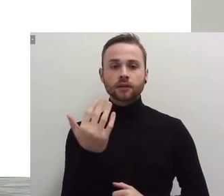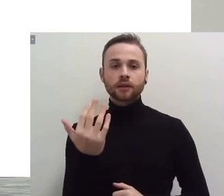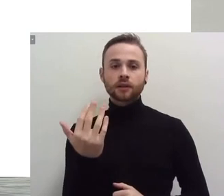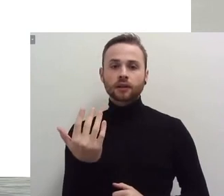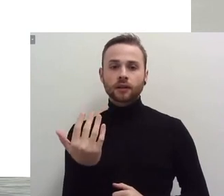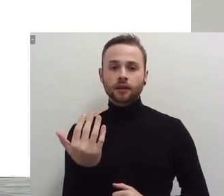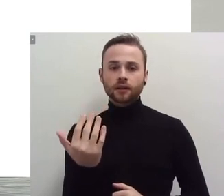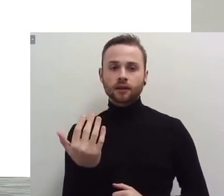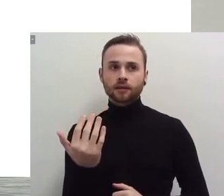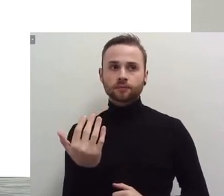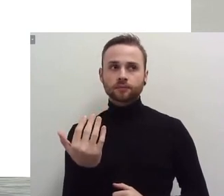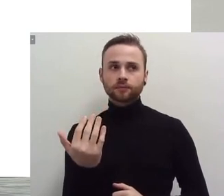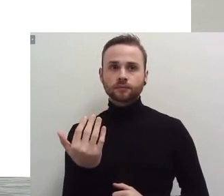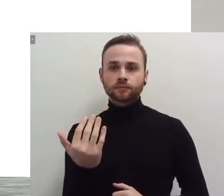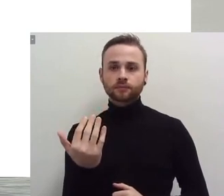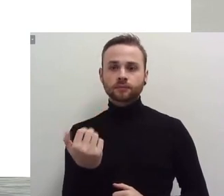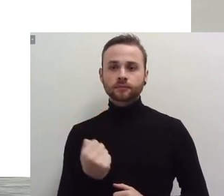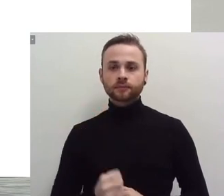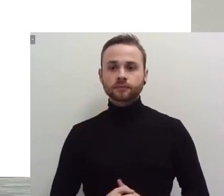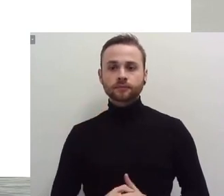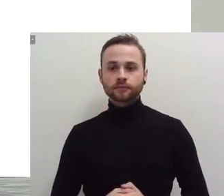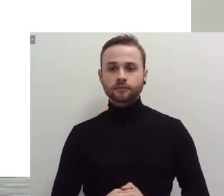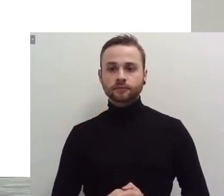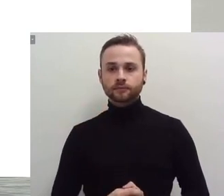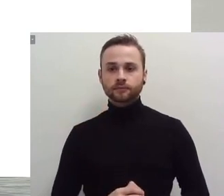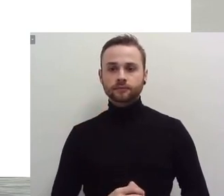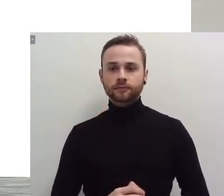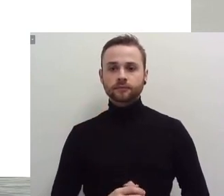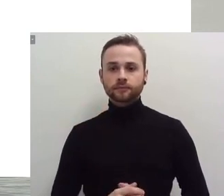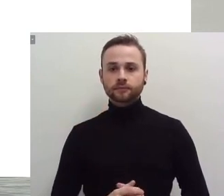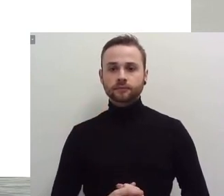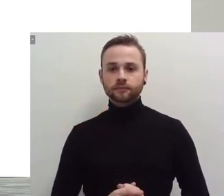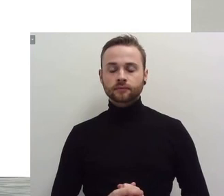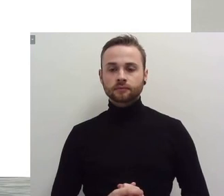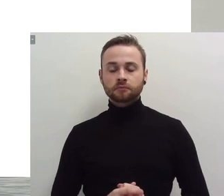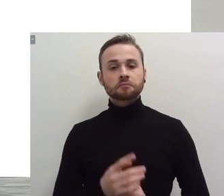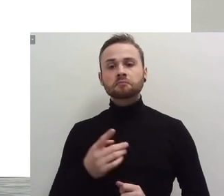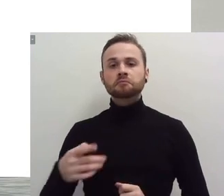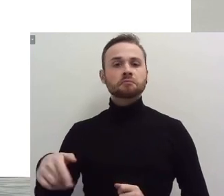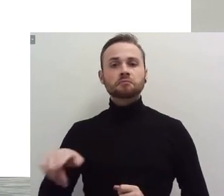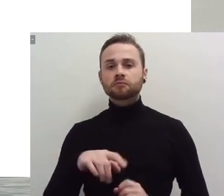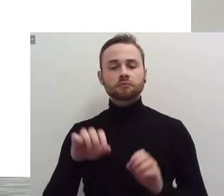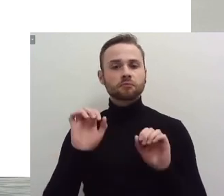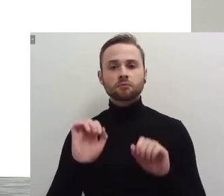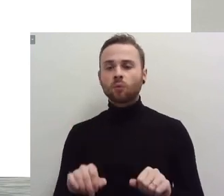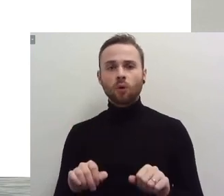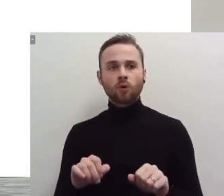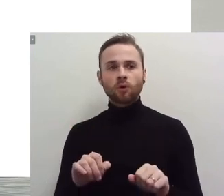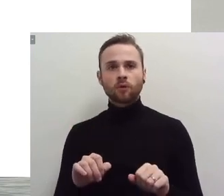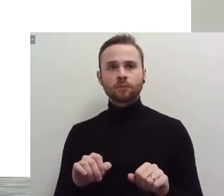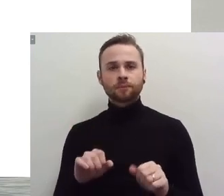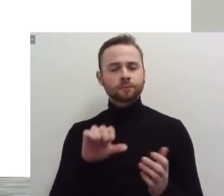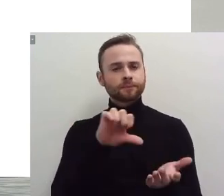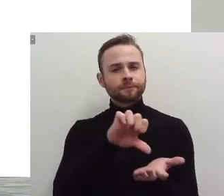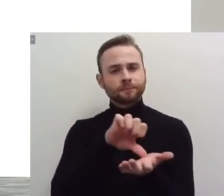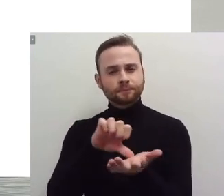being for them to be more involved in their situation and have more information will also lead them to